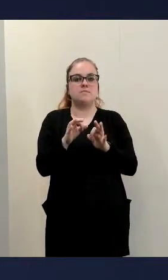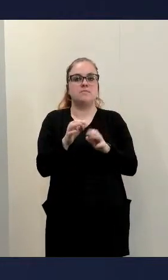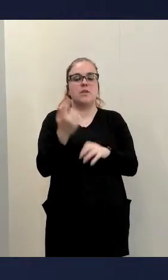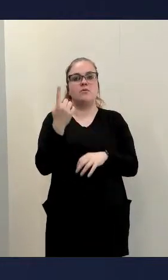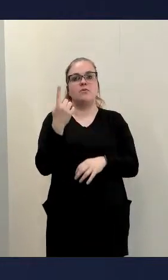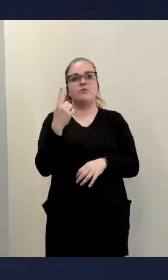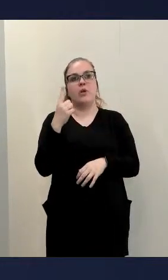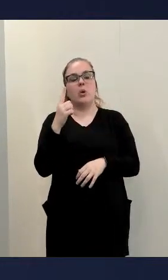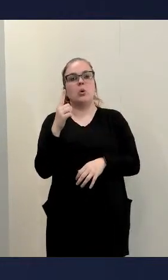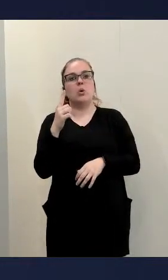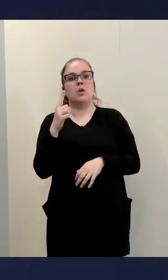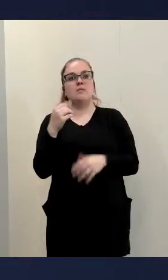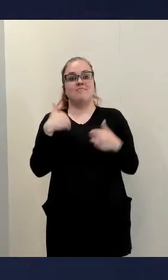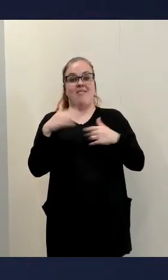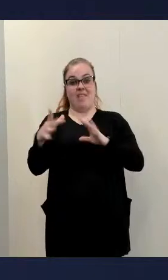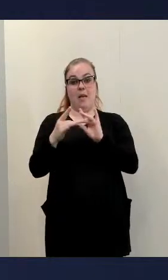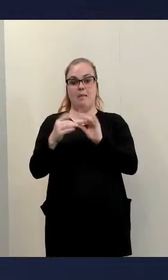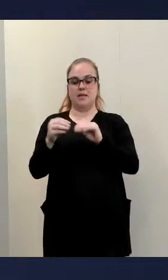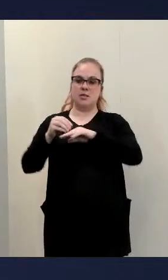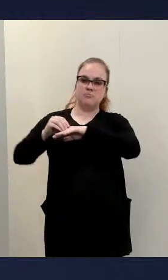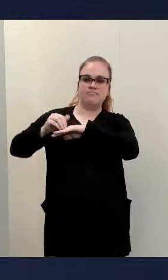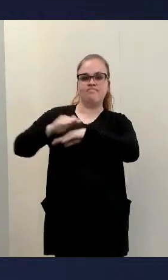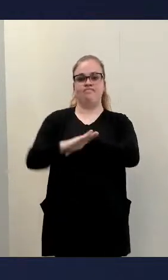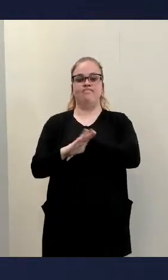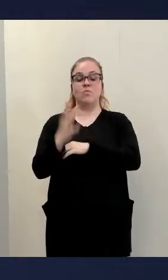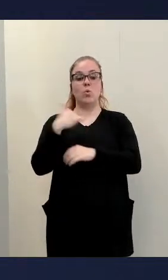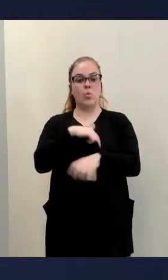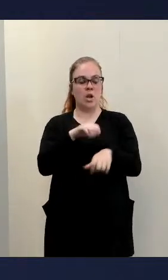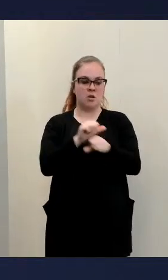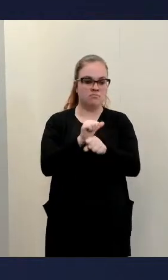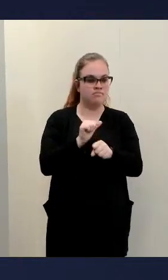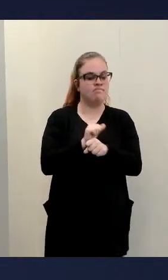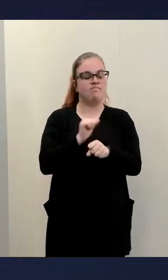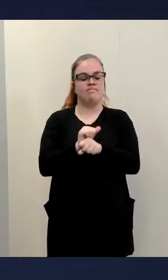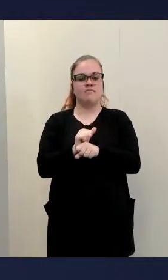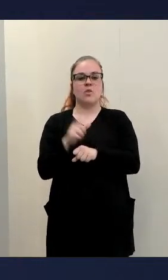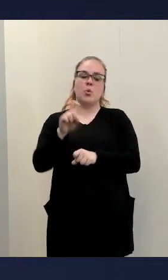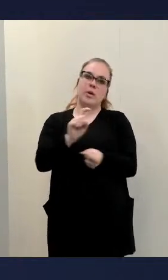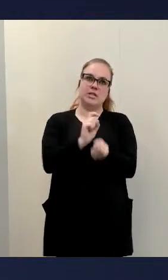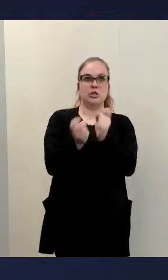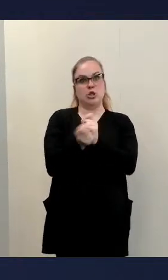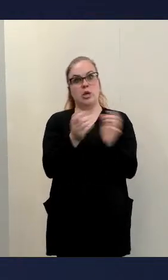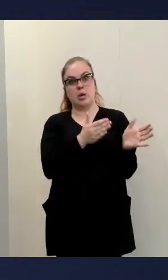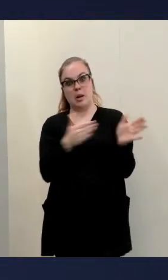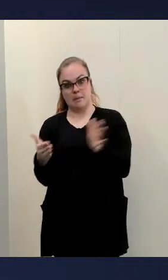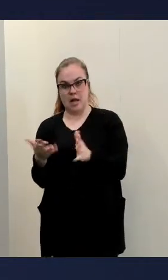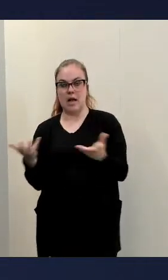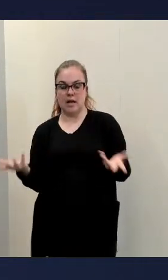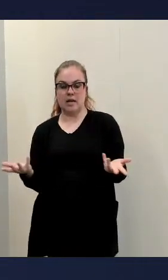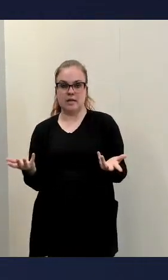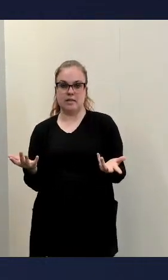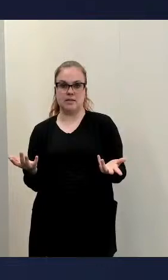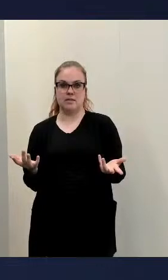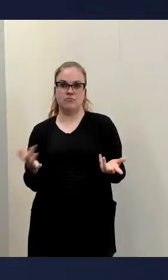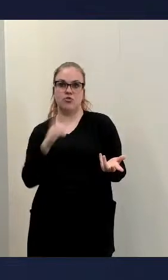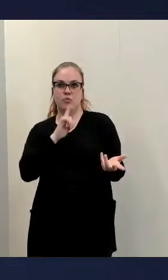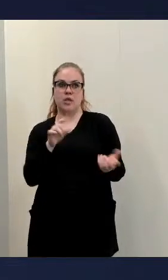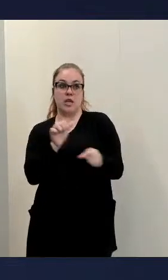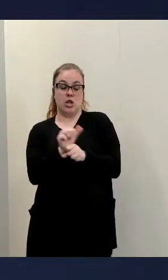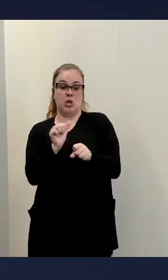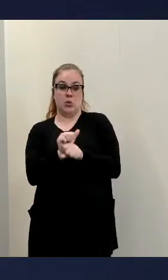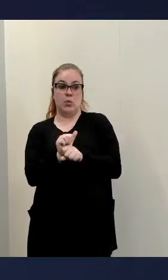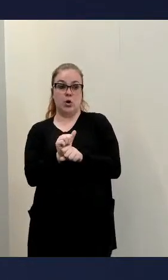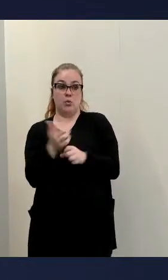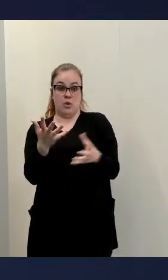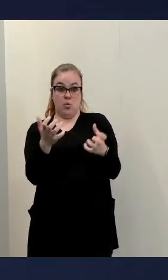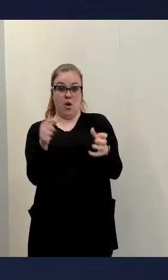to get that message out that we're working on this. We had to change our plan during that point. We really, the work that